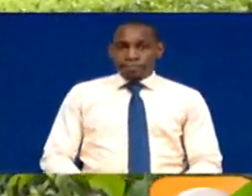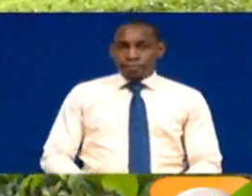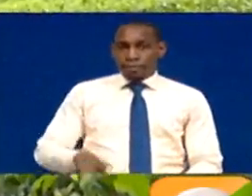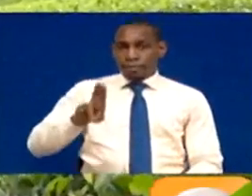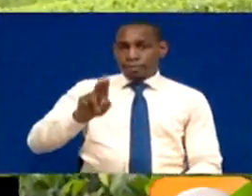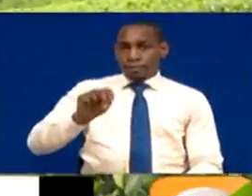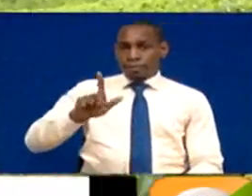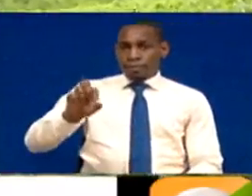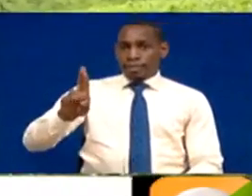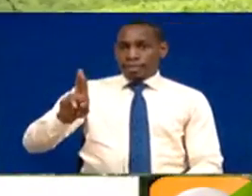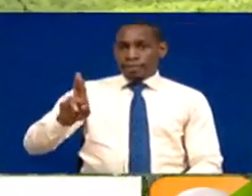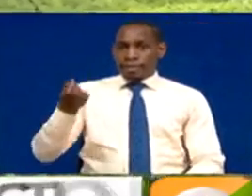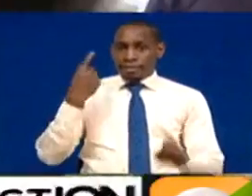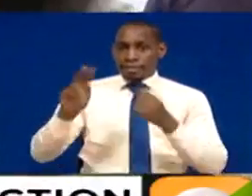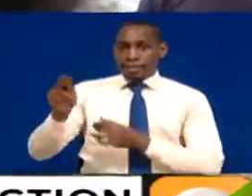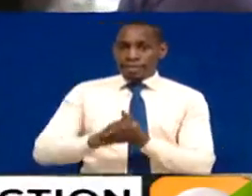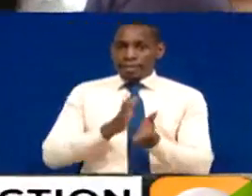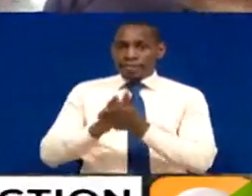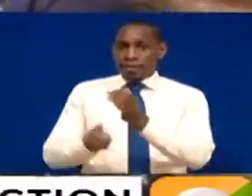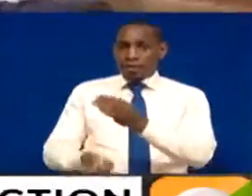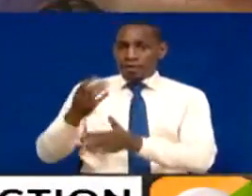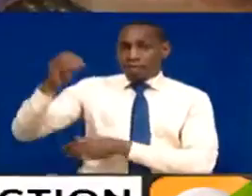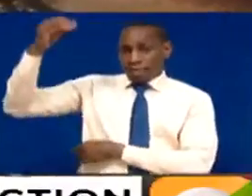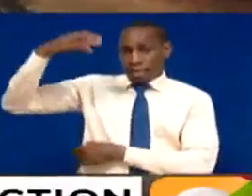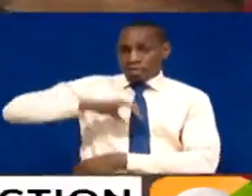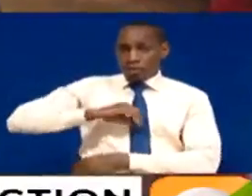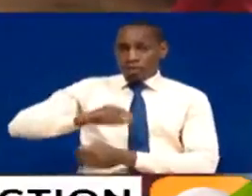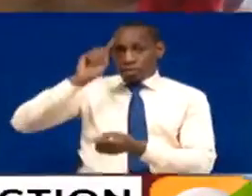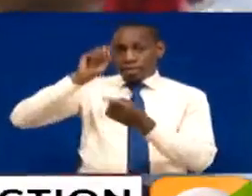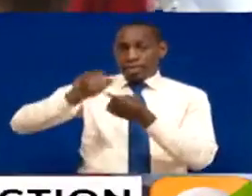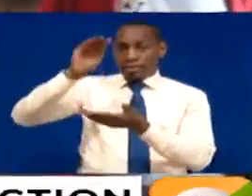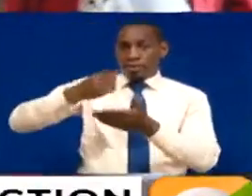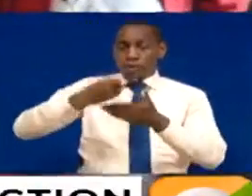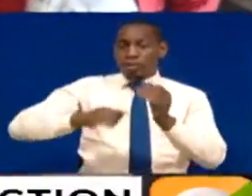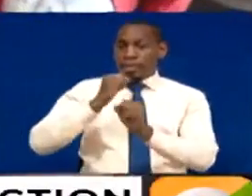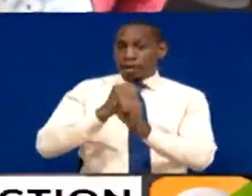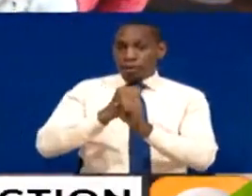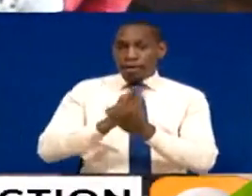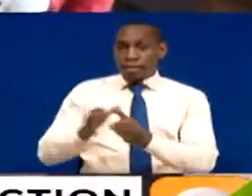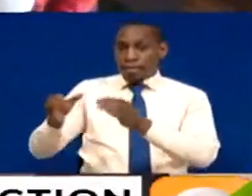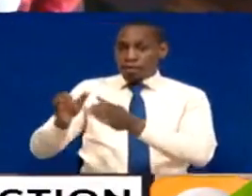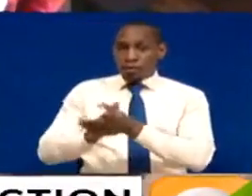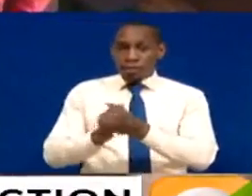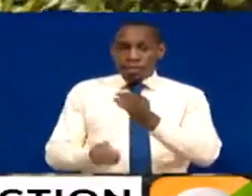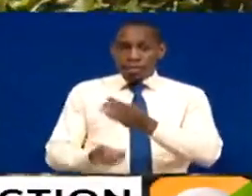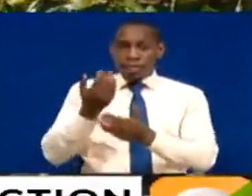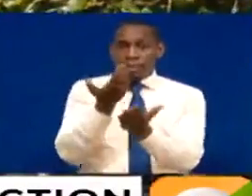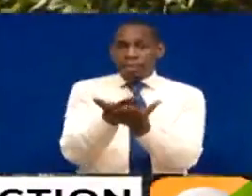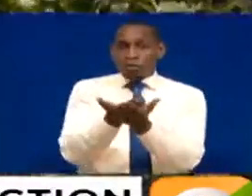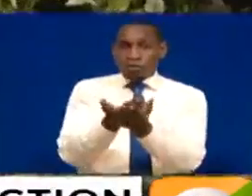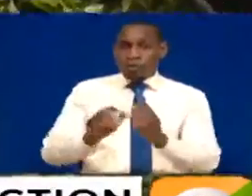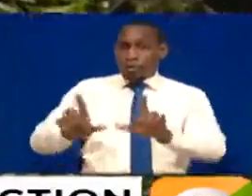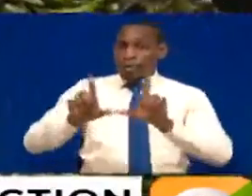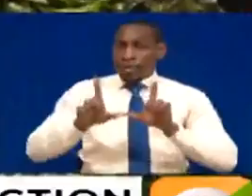Unilever Kenya plans to start generating its own electricity in a bid to lower its cost of operations. The firm has lodged an application for